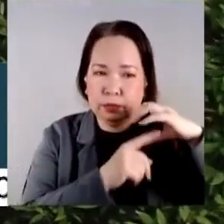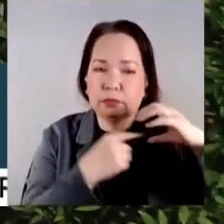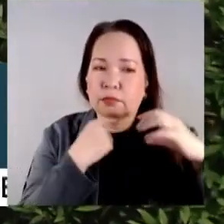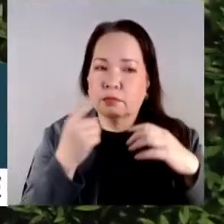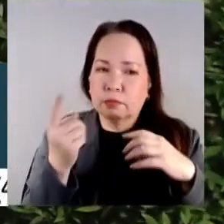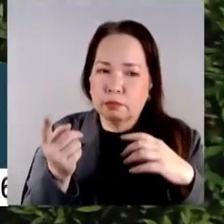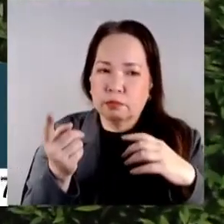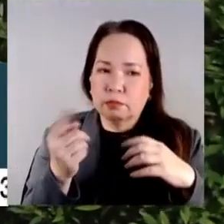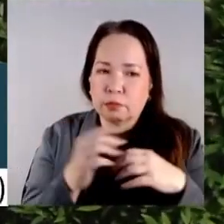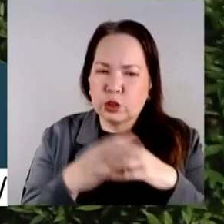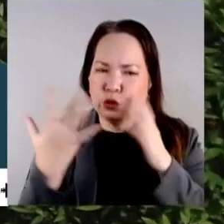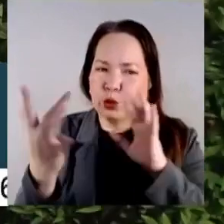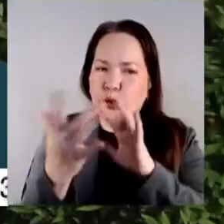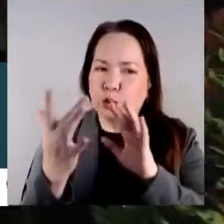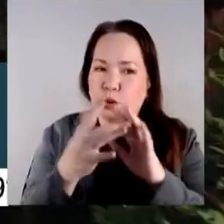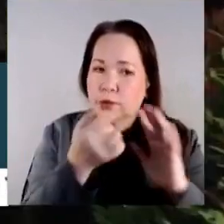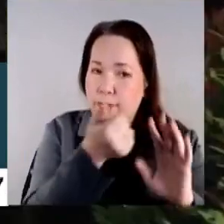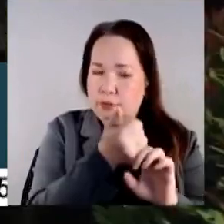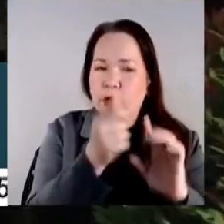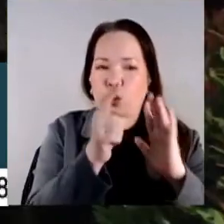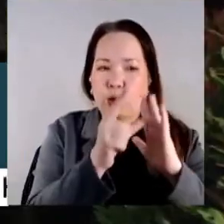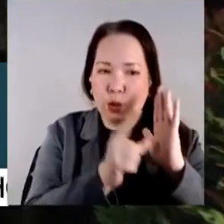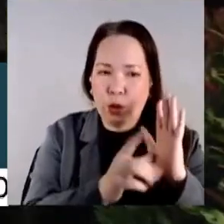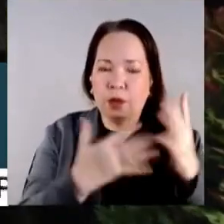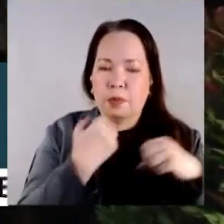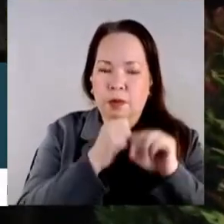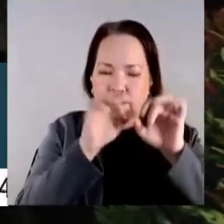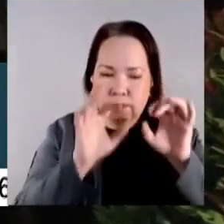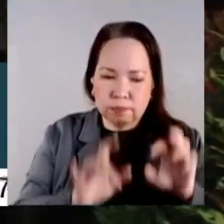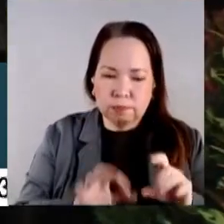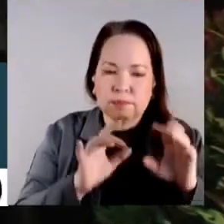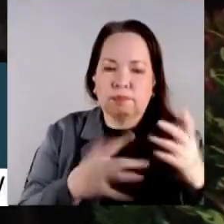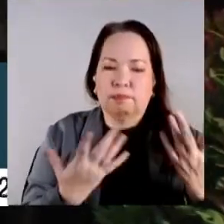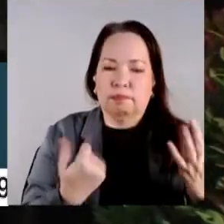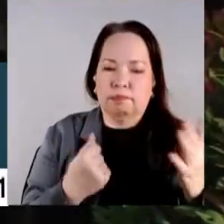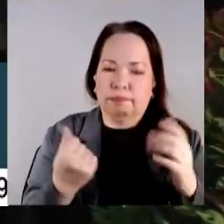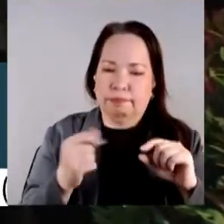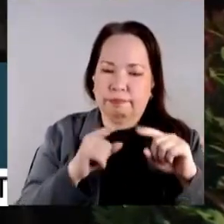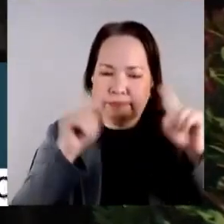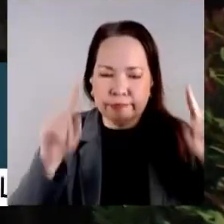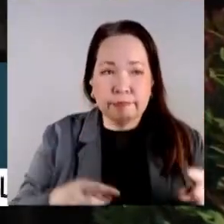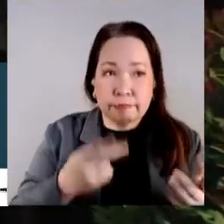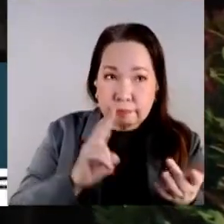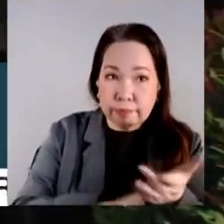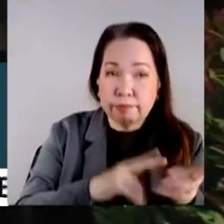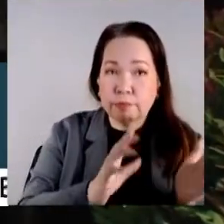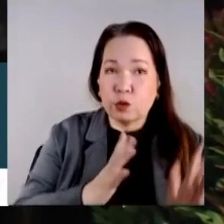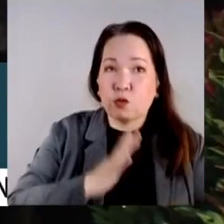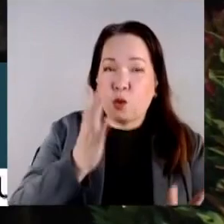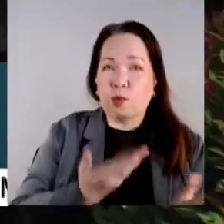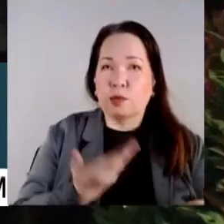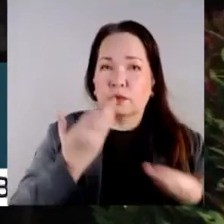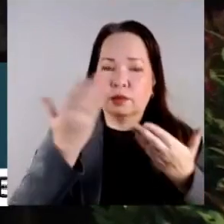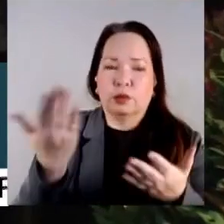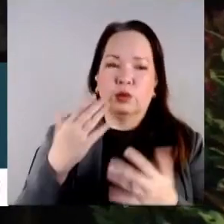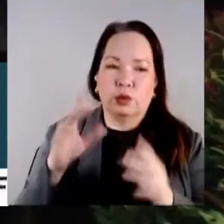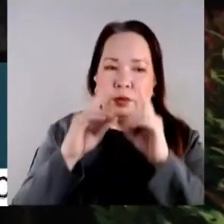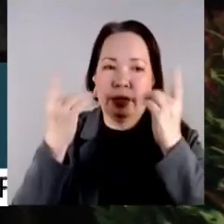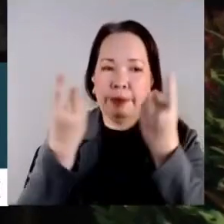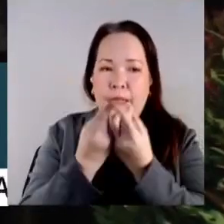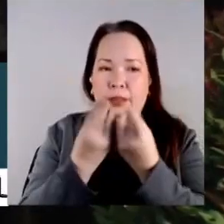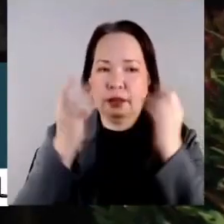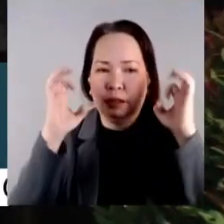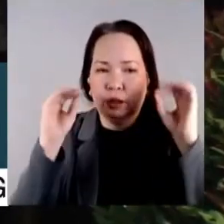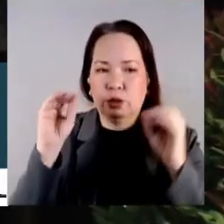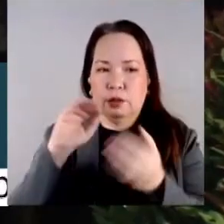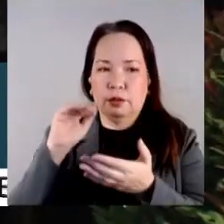in touch with his lawyer to work on his statement and affidavit for filing a formal complaint to the DepEd Central Office. Carmina.